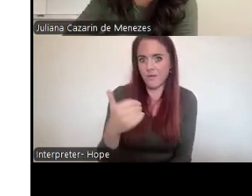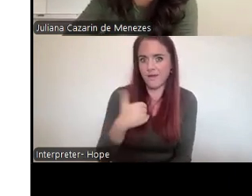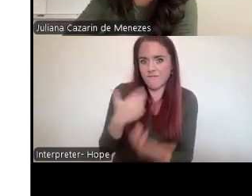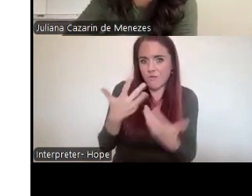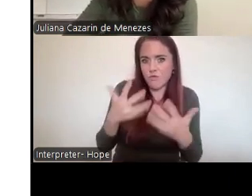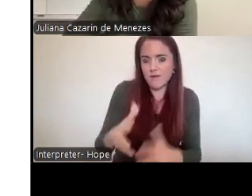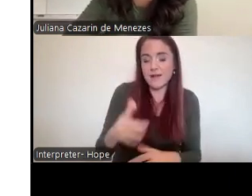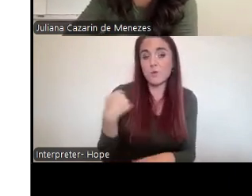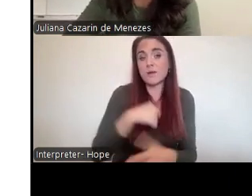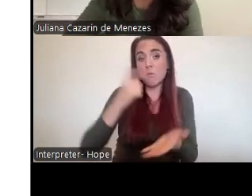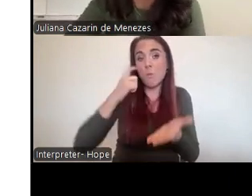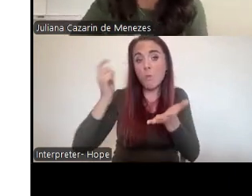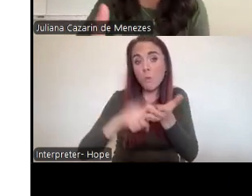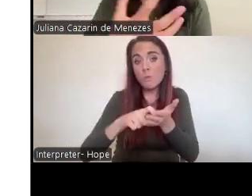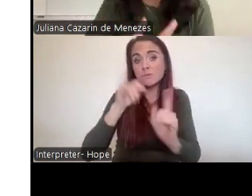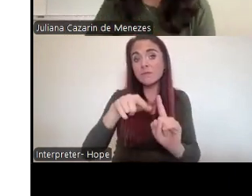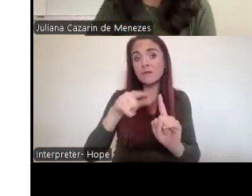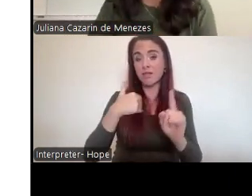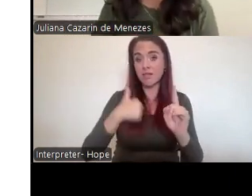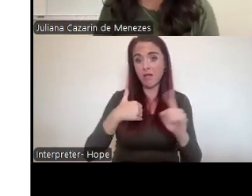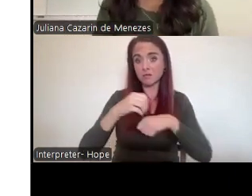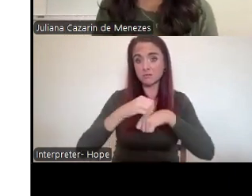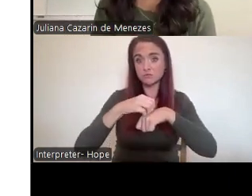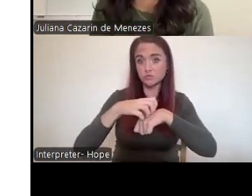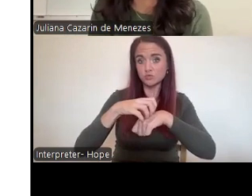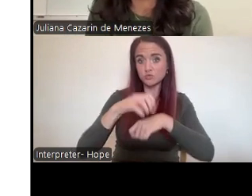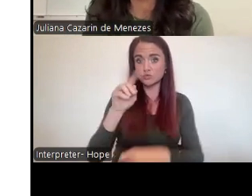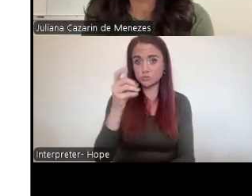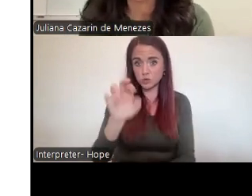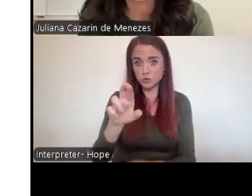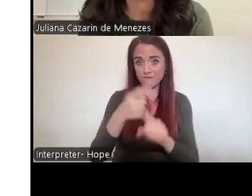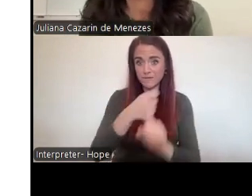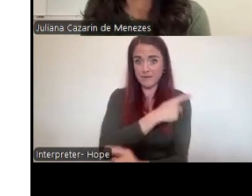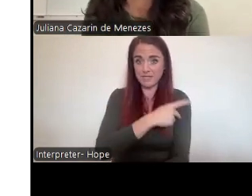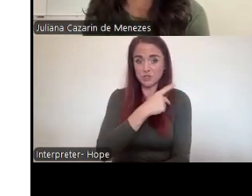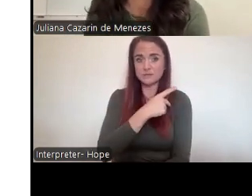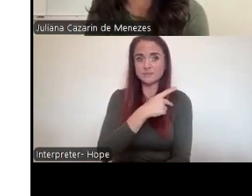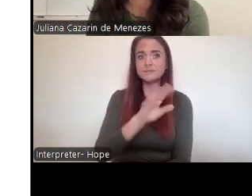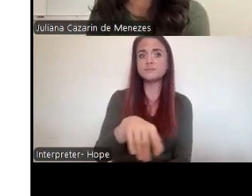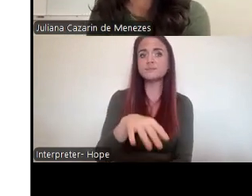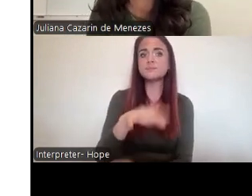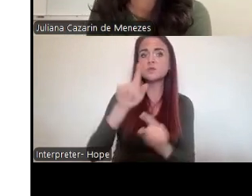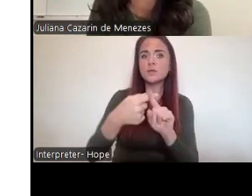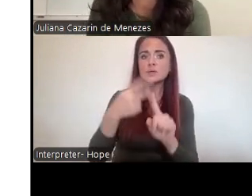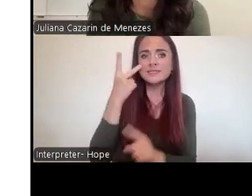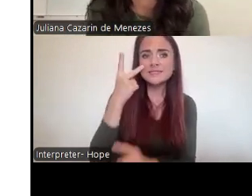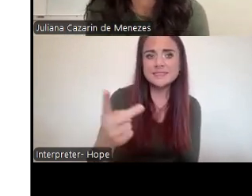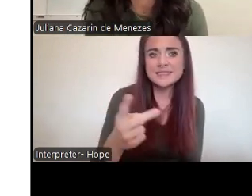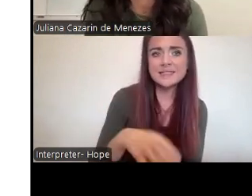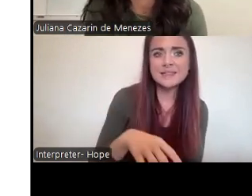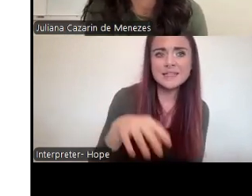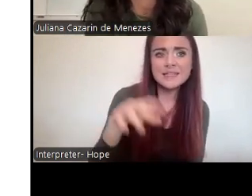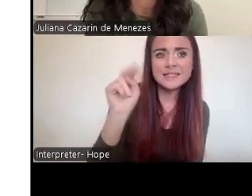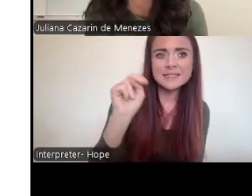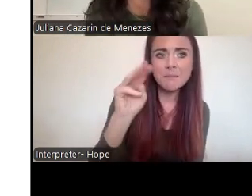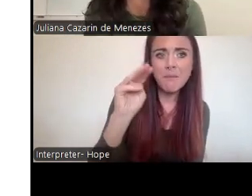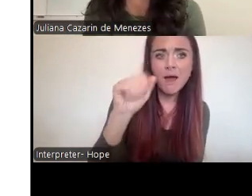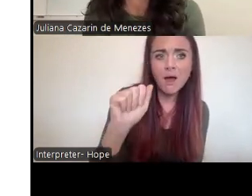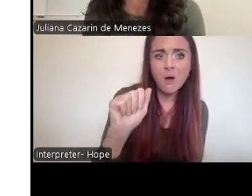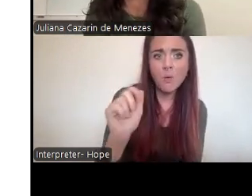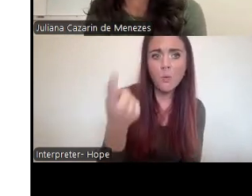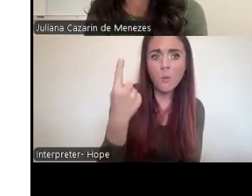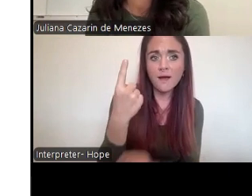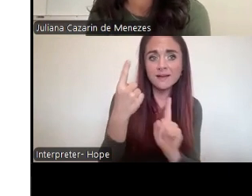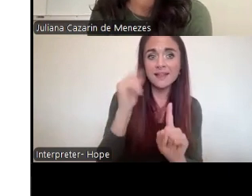that in lung tumors from patients, the expression of BMAL1, which is a major component of the